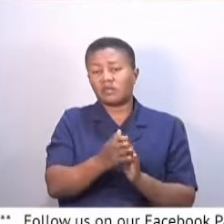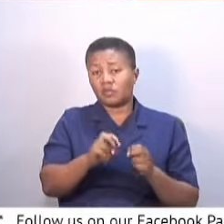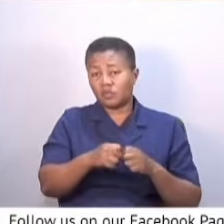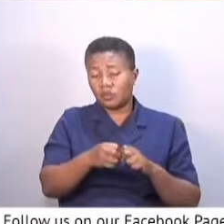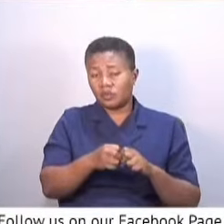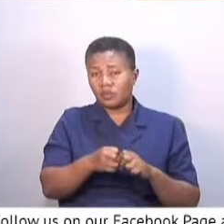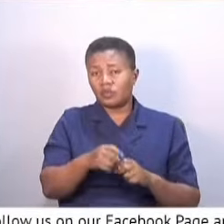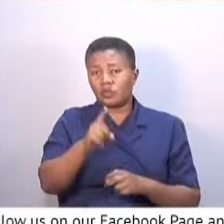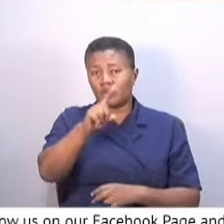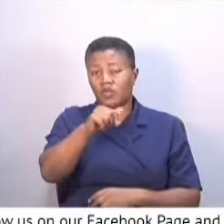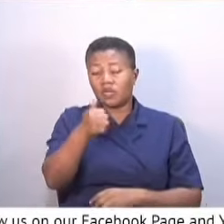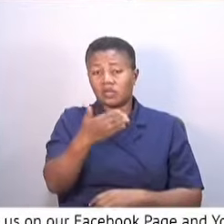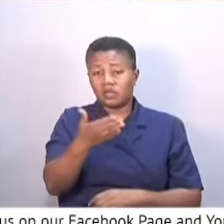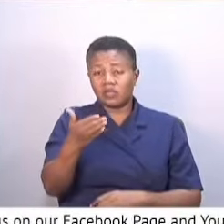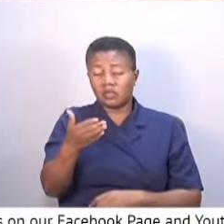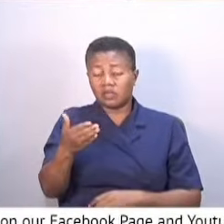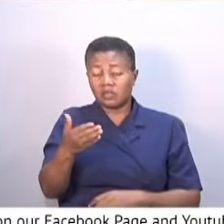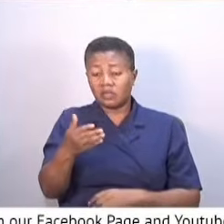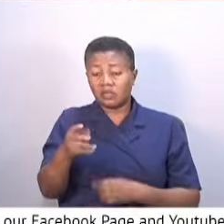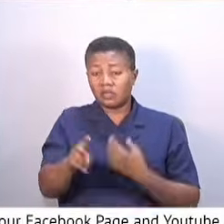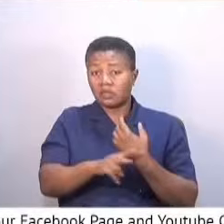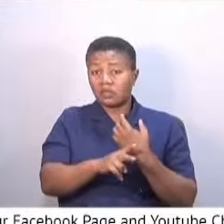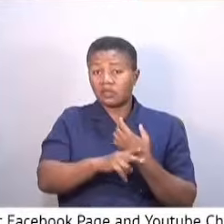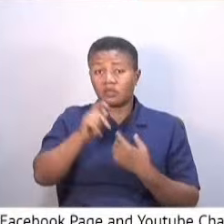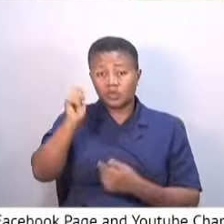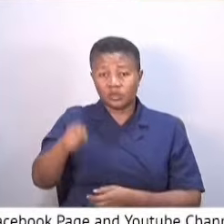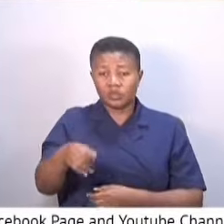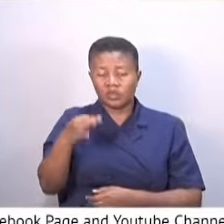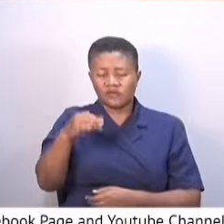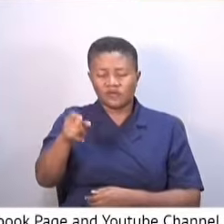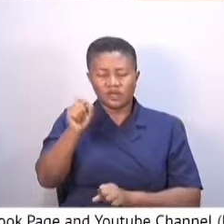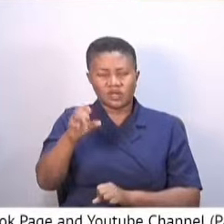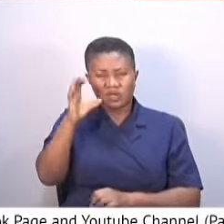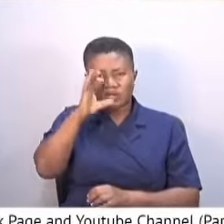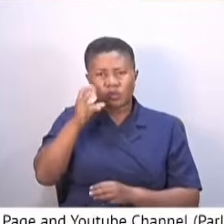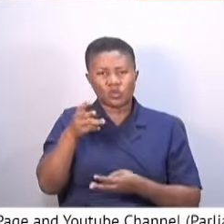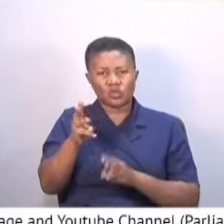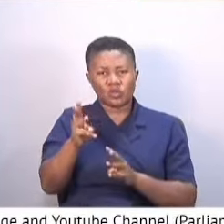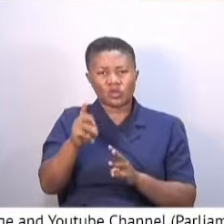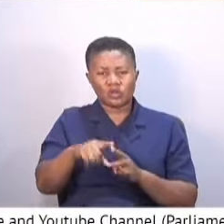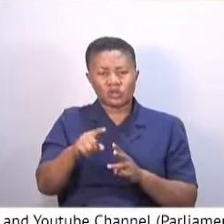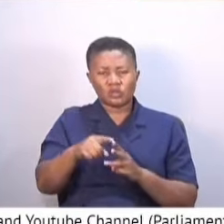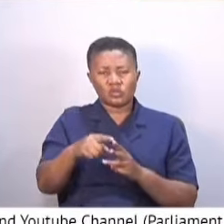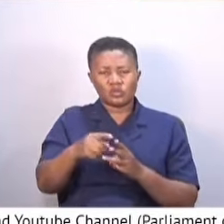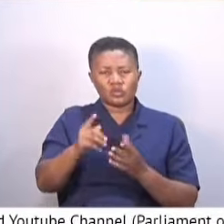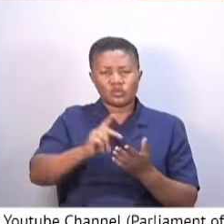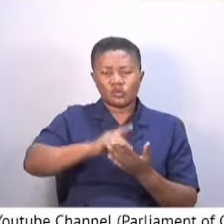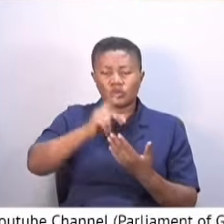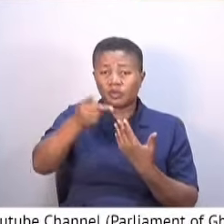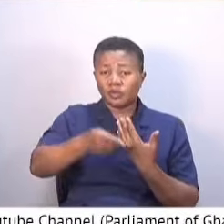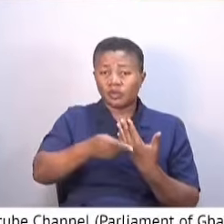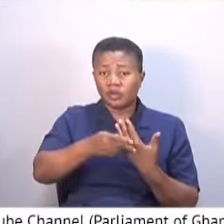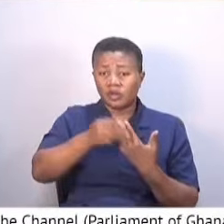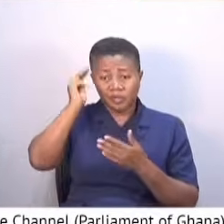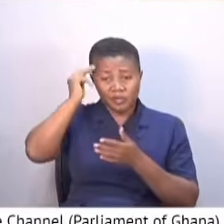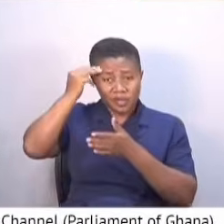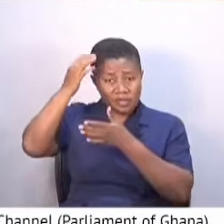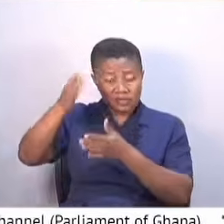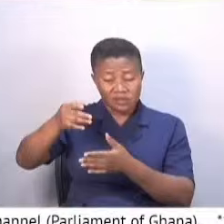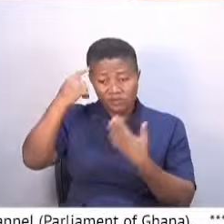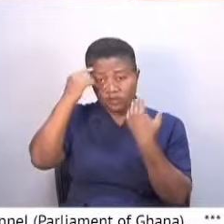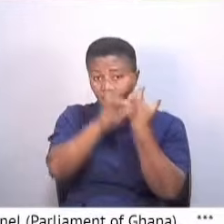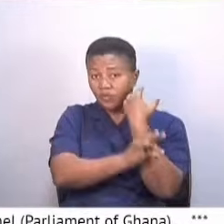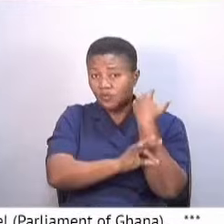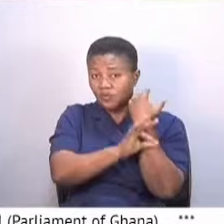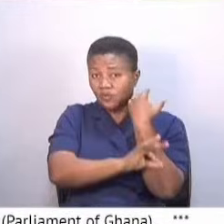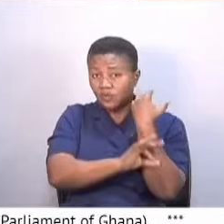thing I want to do is that the deputy whip, if you can find a way to program the Minister for Foreign Affairs. The